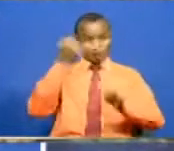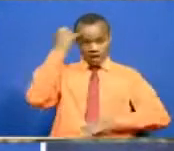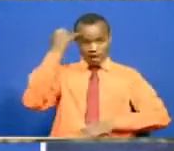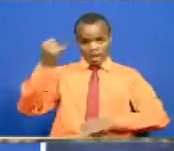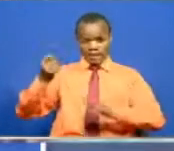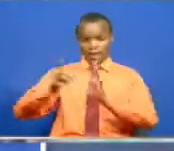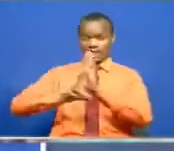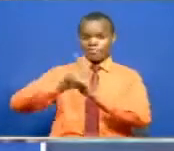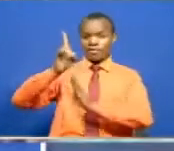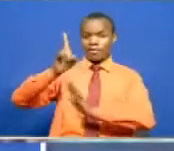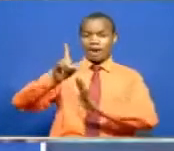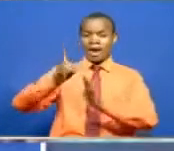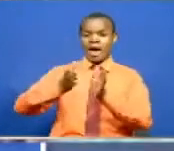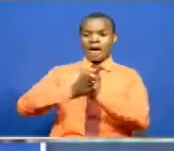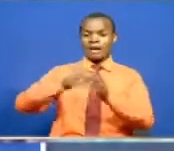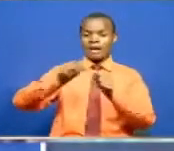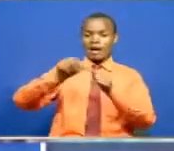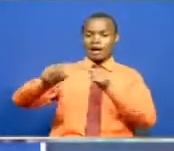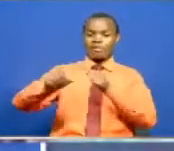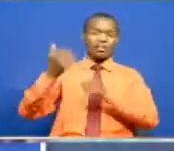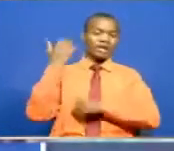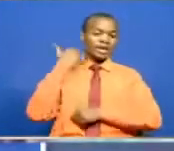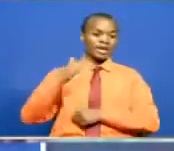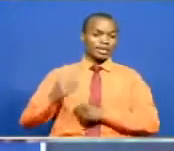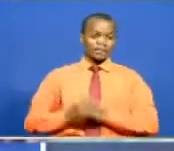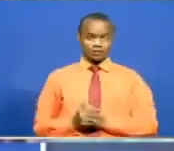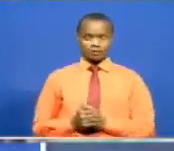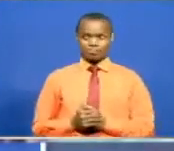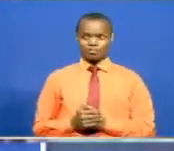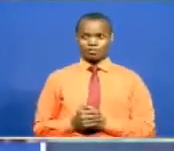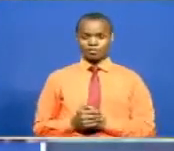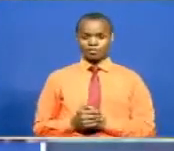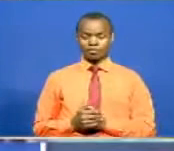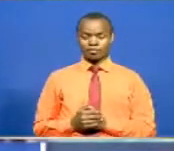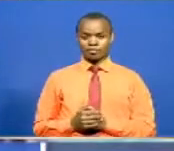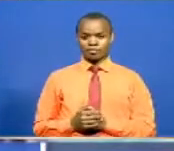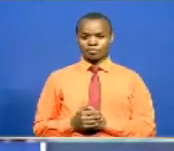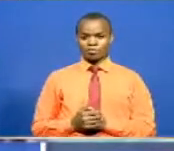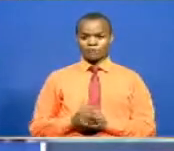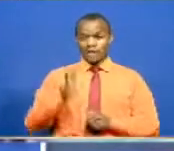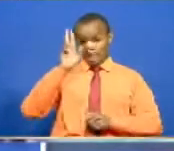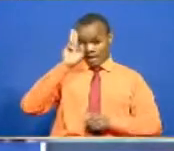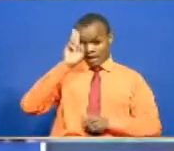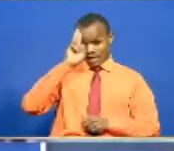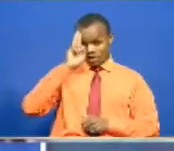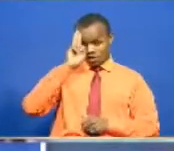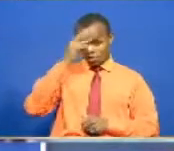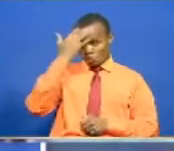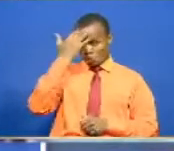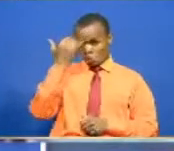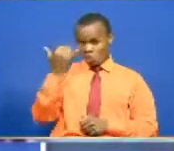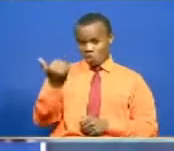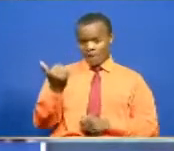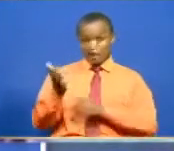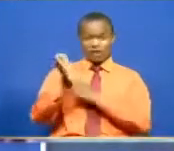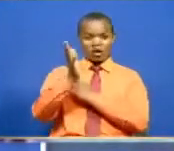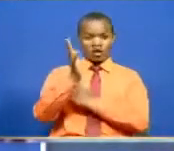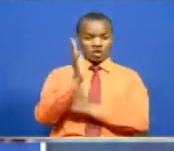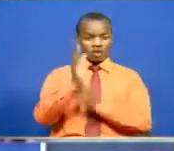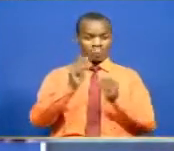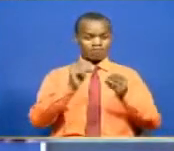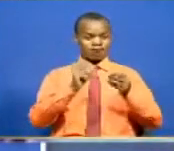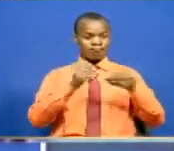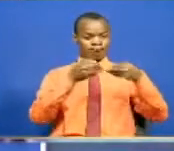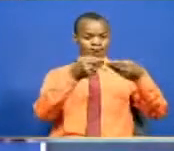of hate. The purpose of God in giving us different